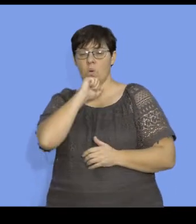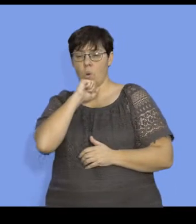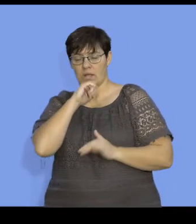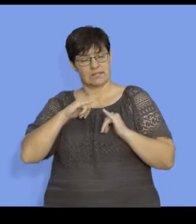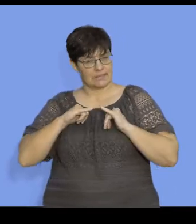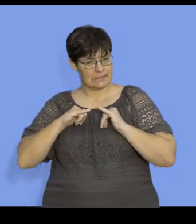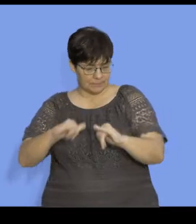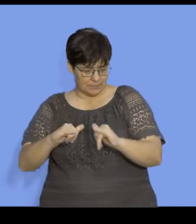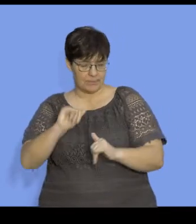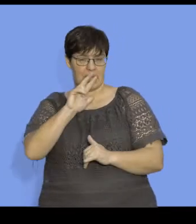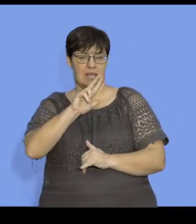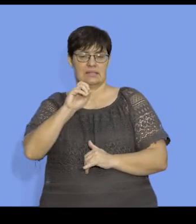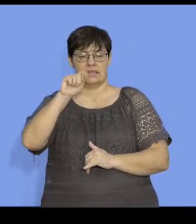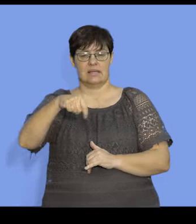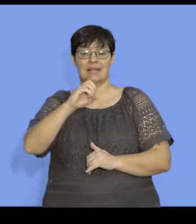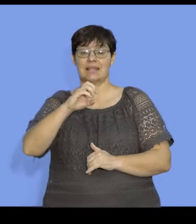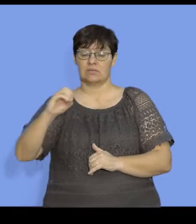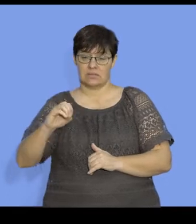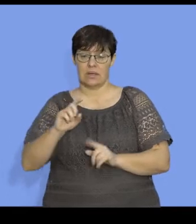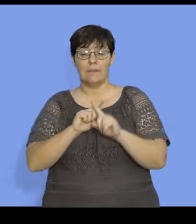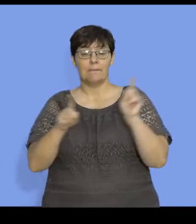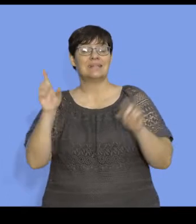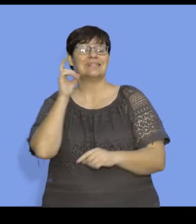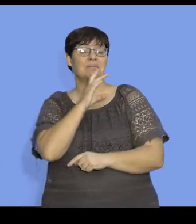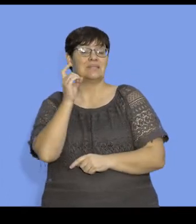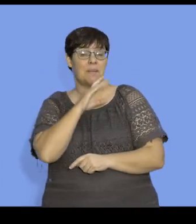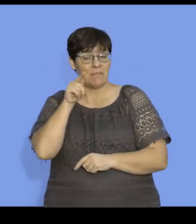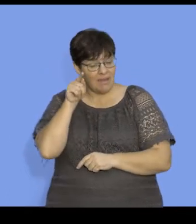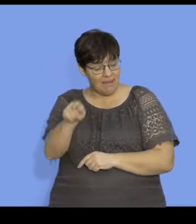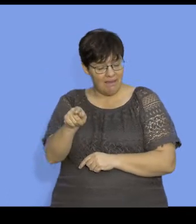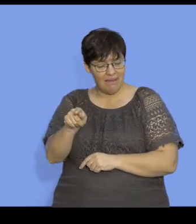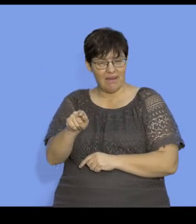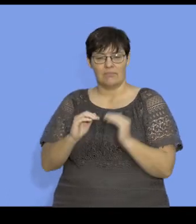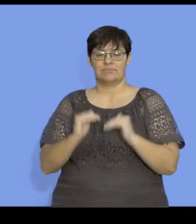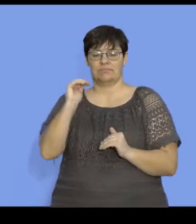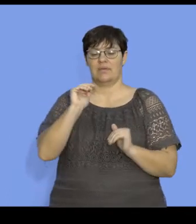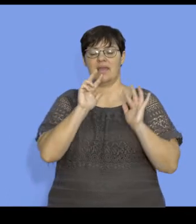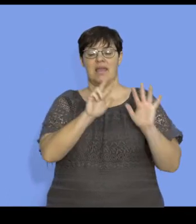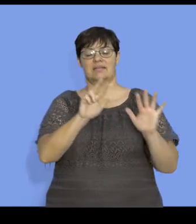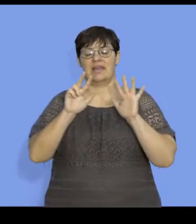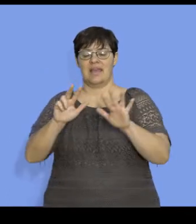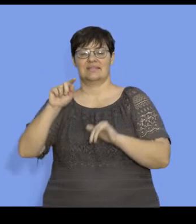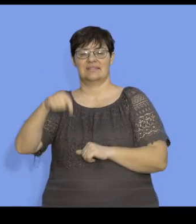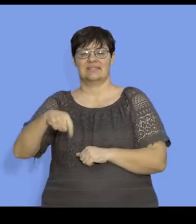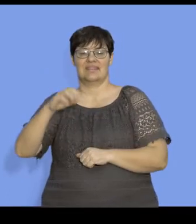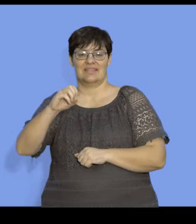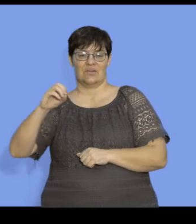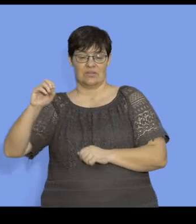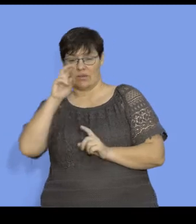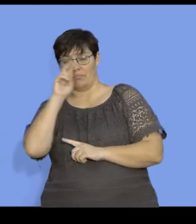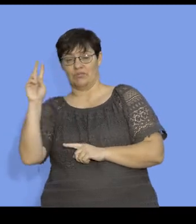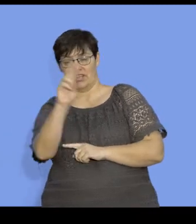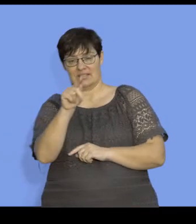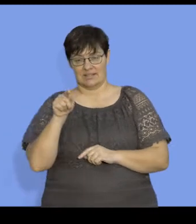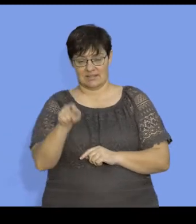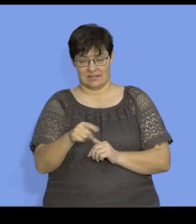August stayed at 80,000 Rand. However, in September, my projected sales will